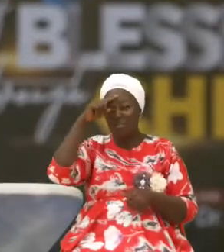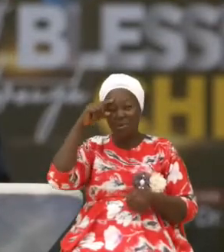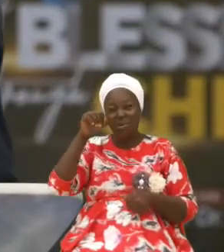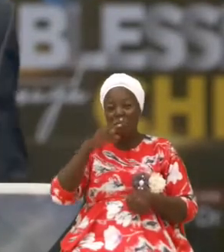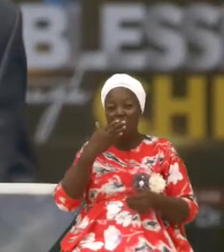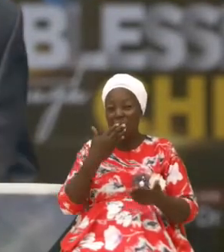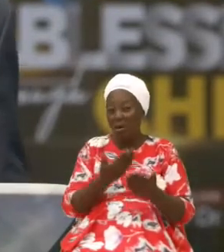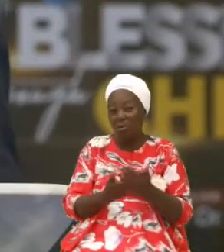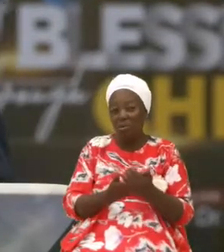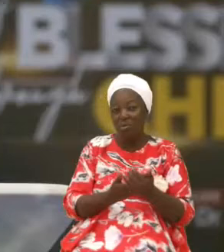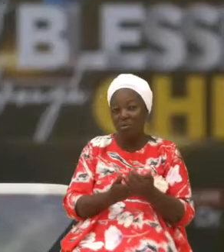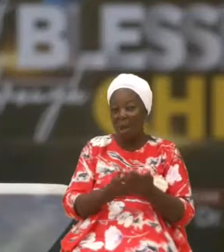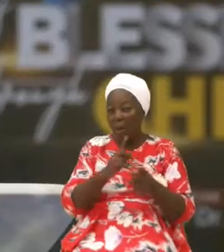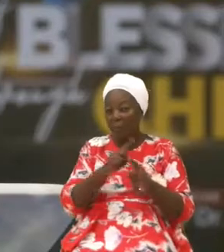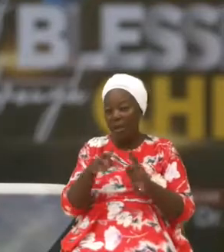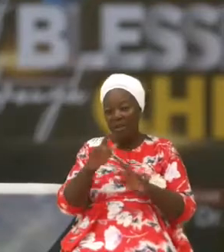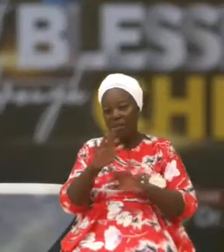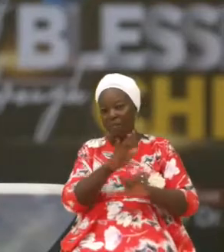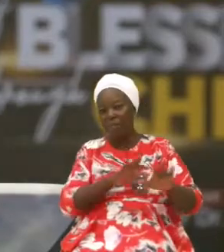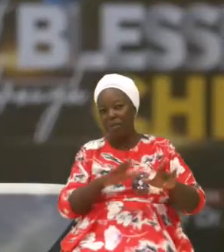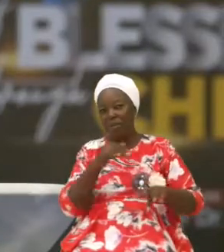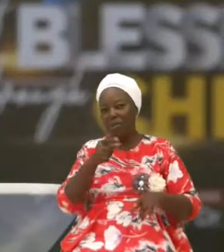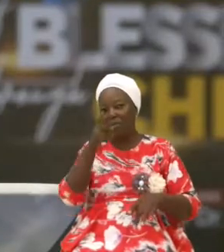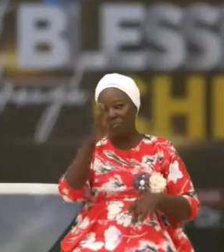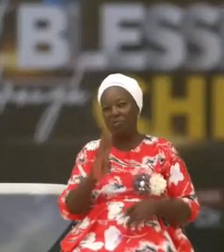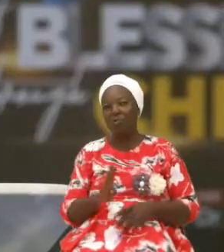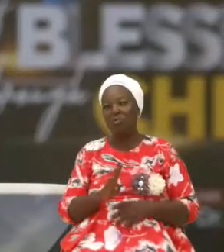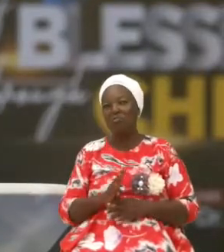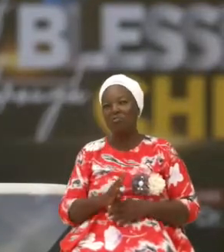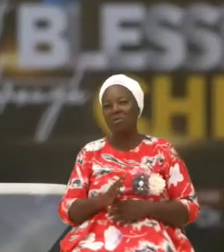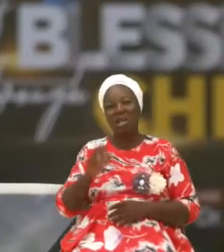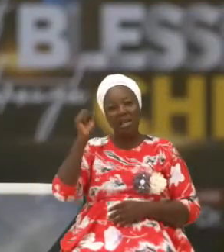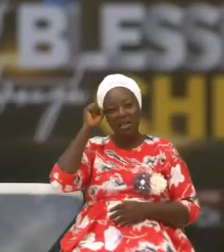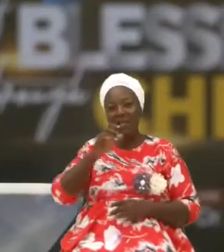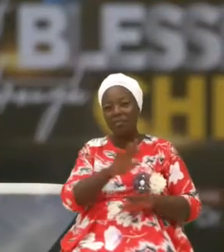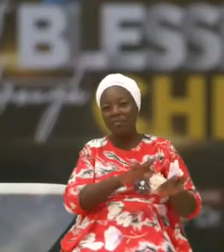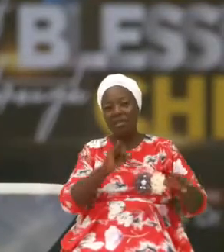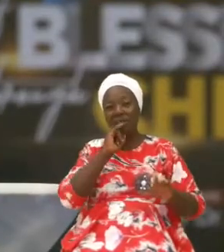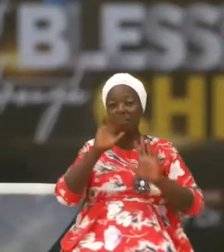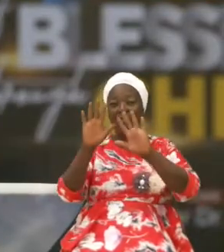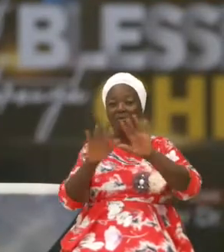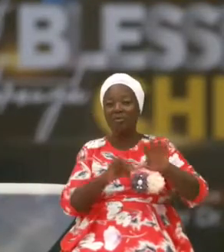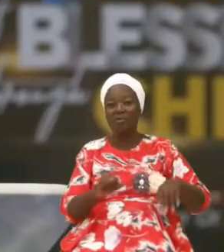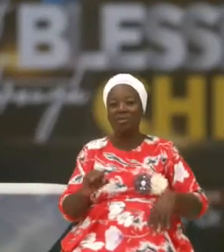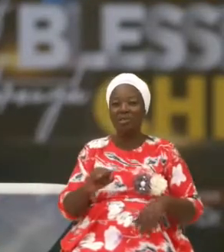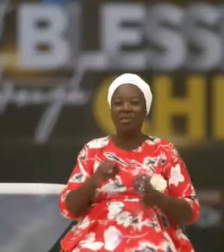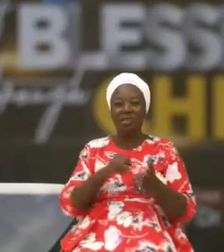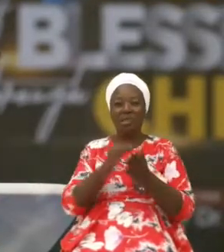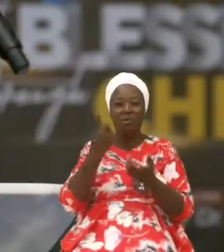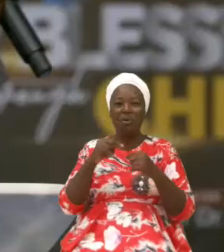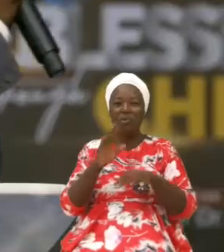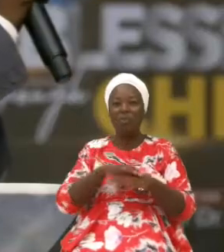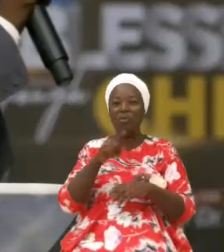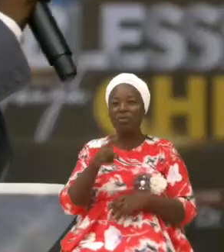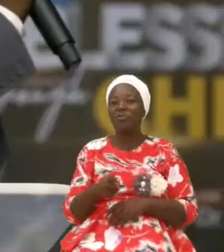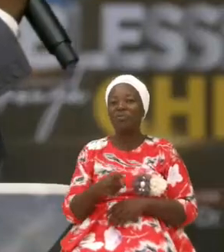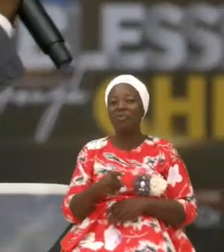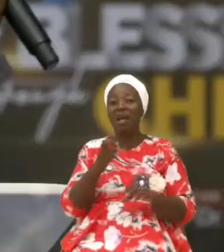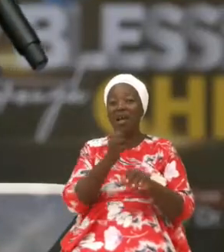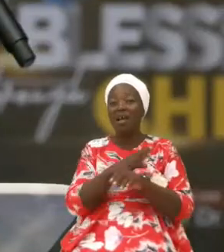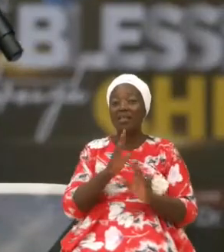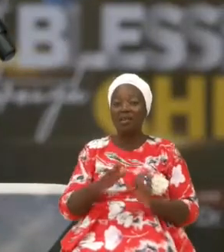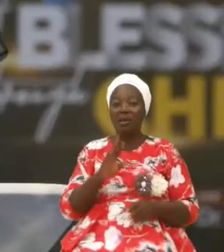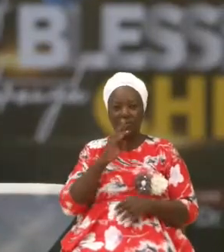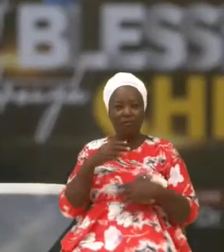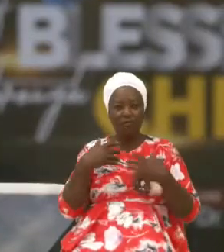Remember, not of merit, but the mercy of God. His mercy is flowing. It will